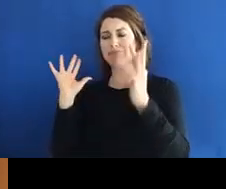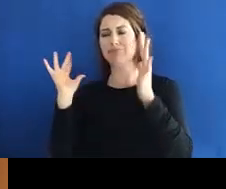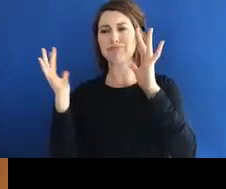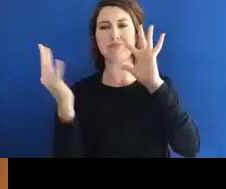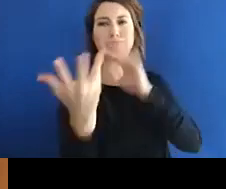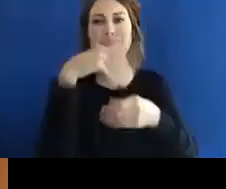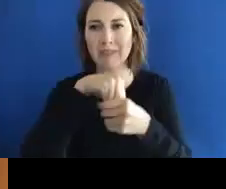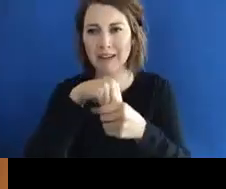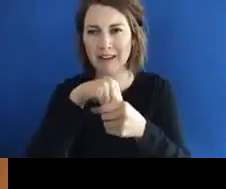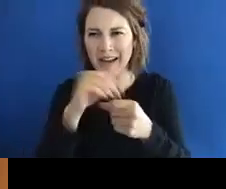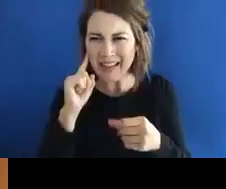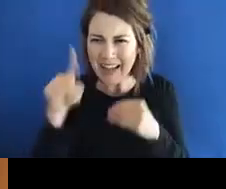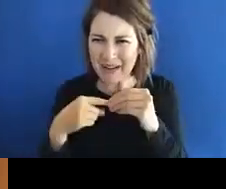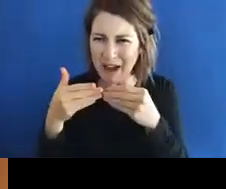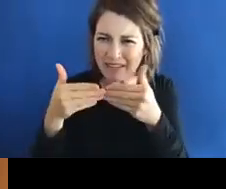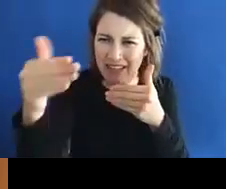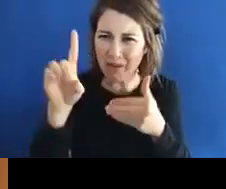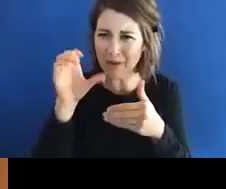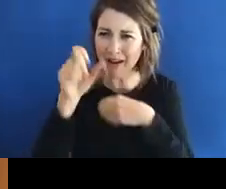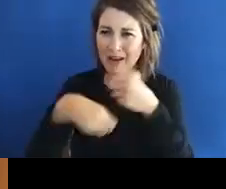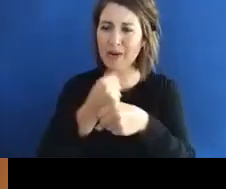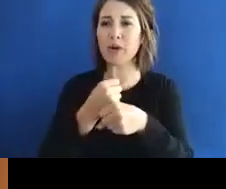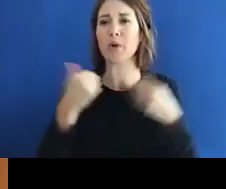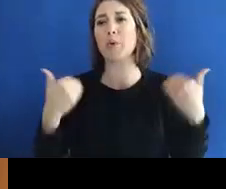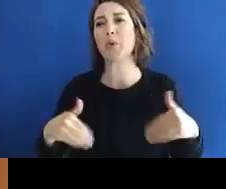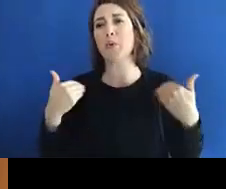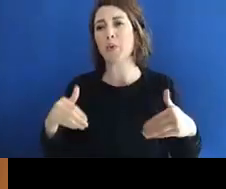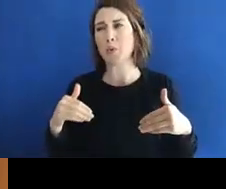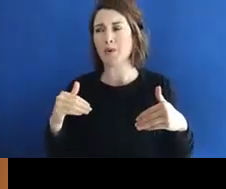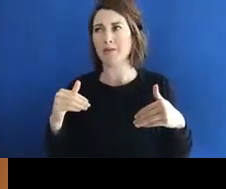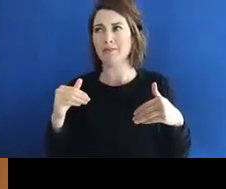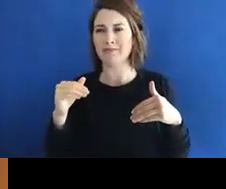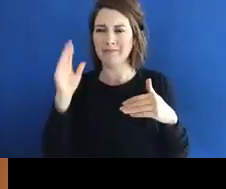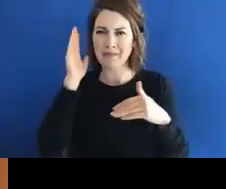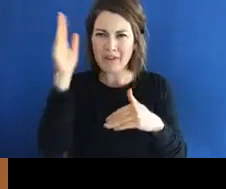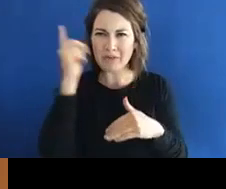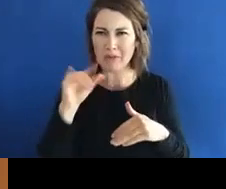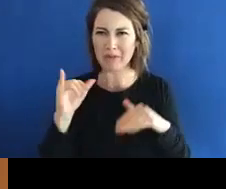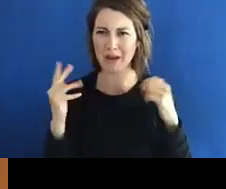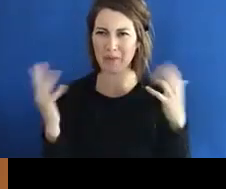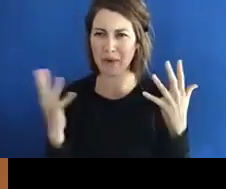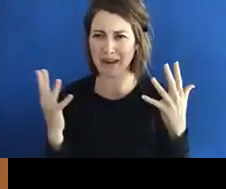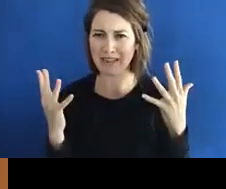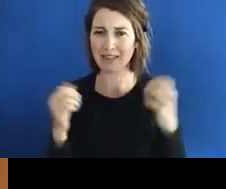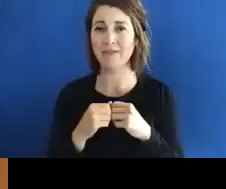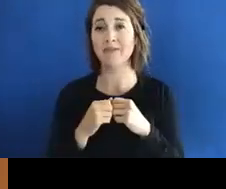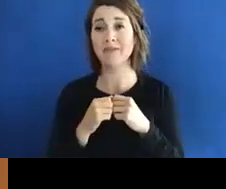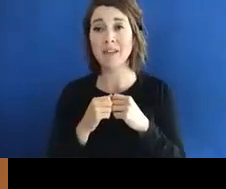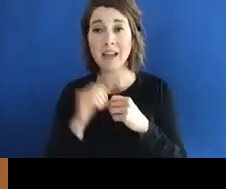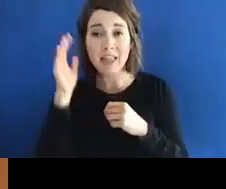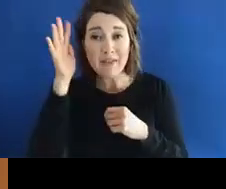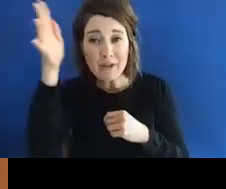VR. What will our future look like for individuals with disabilities? Part of what the future holds is in your